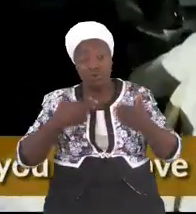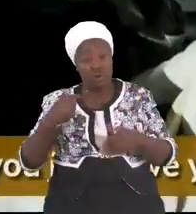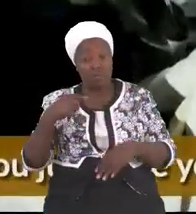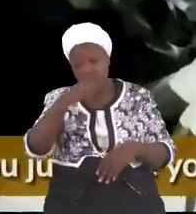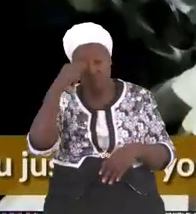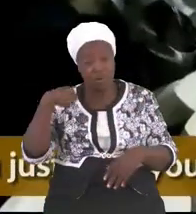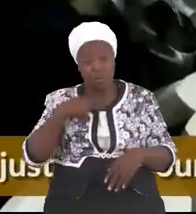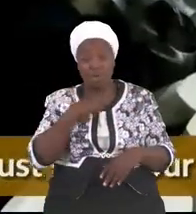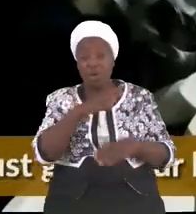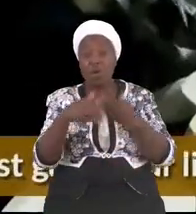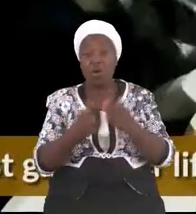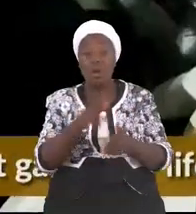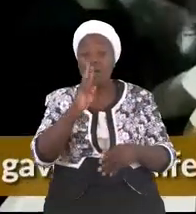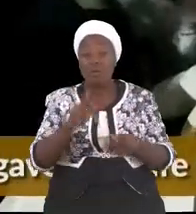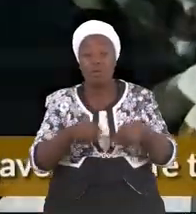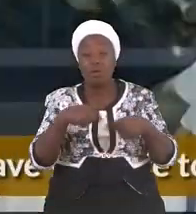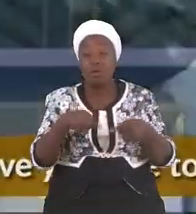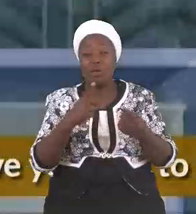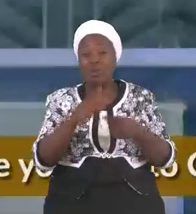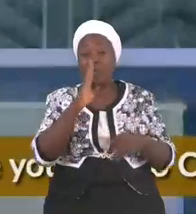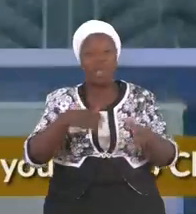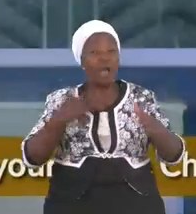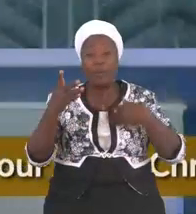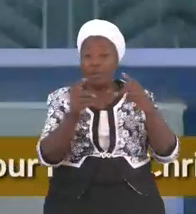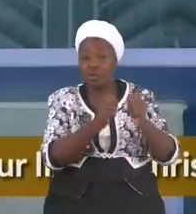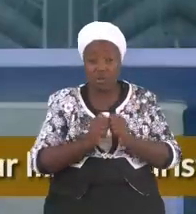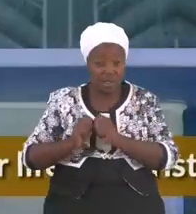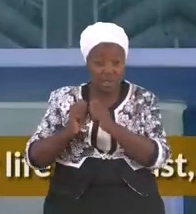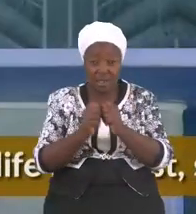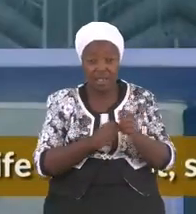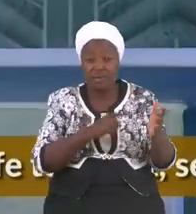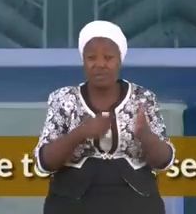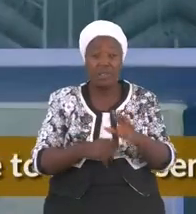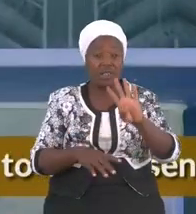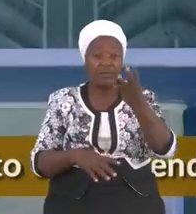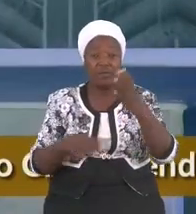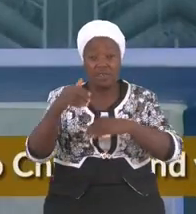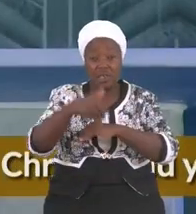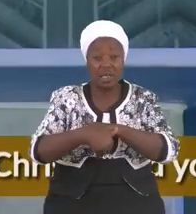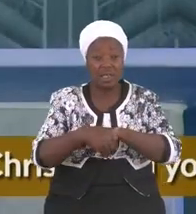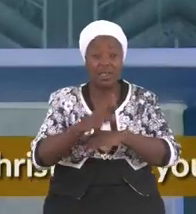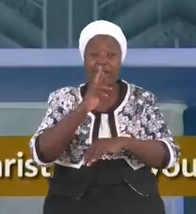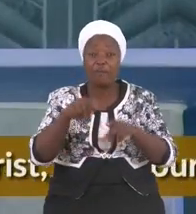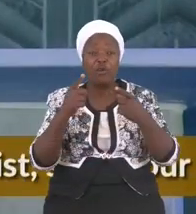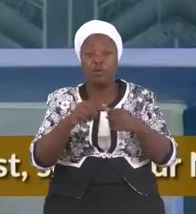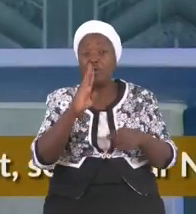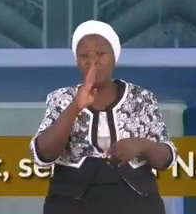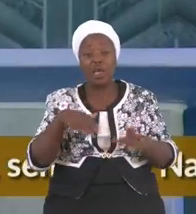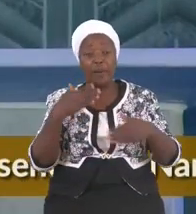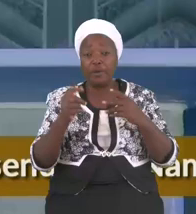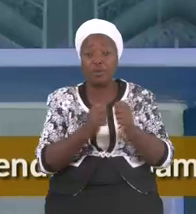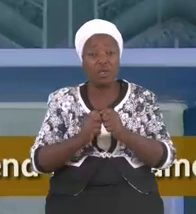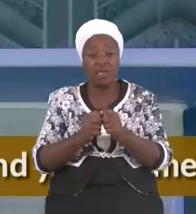This fortnight, we are going to jubilate. The servant of God has pronounced that you will give